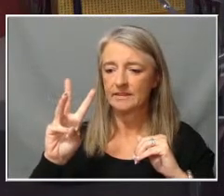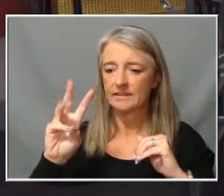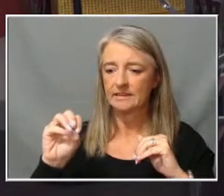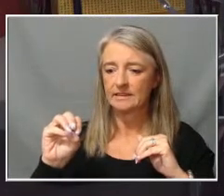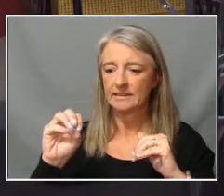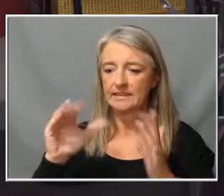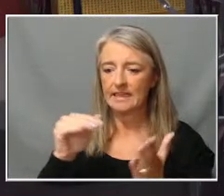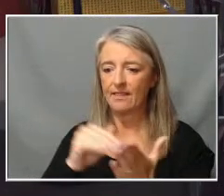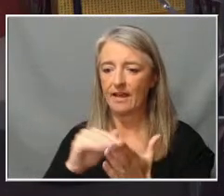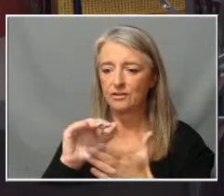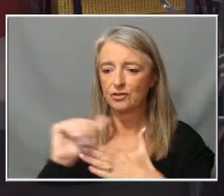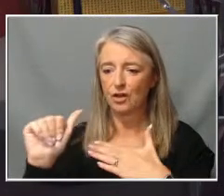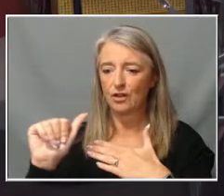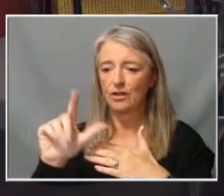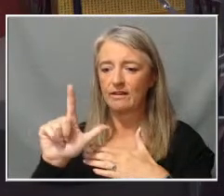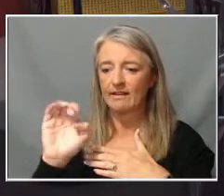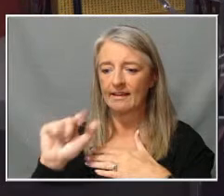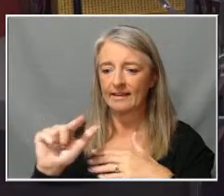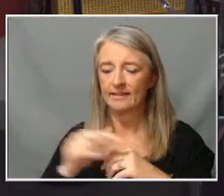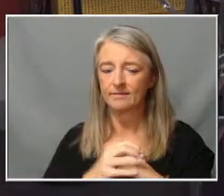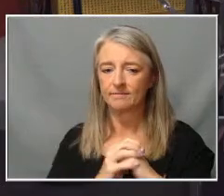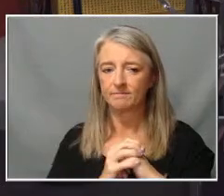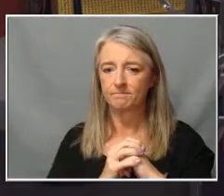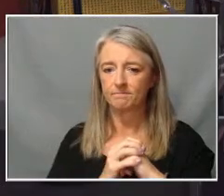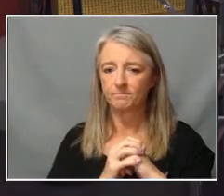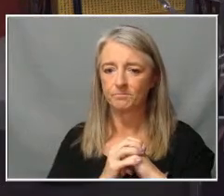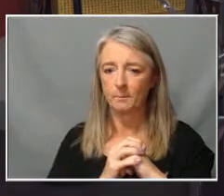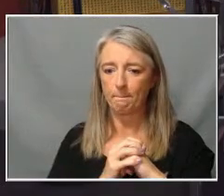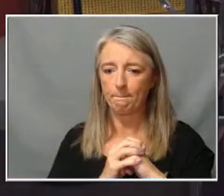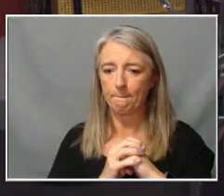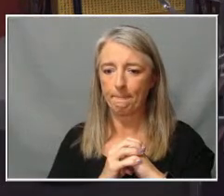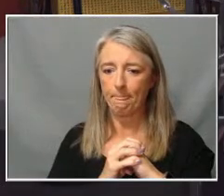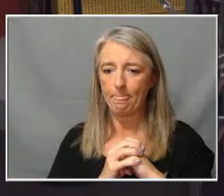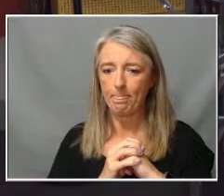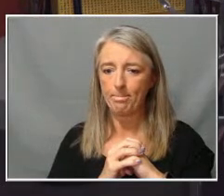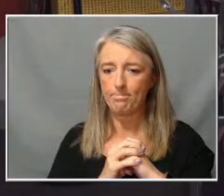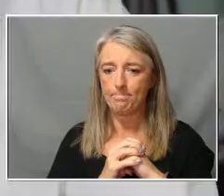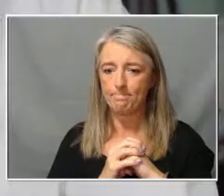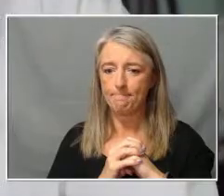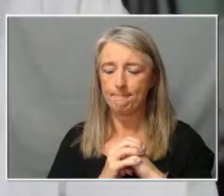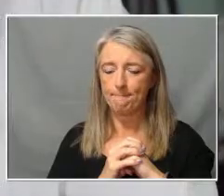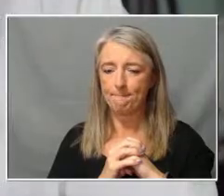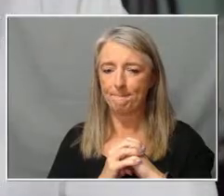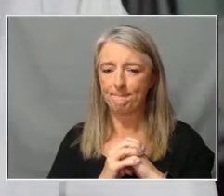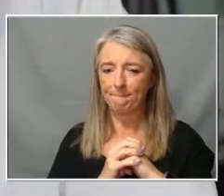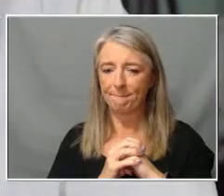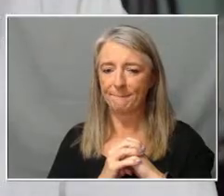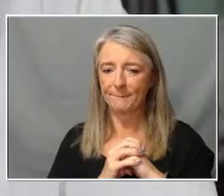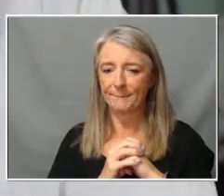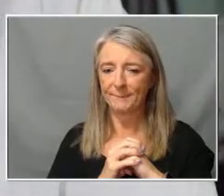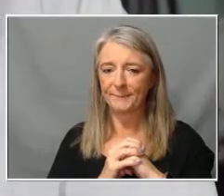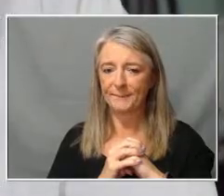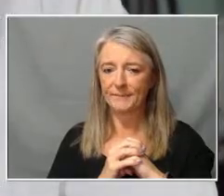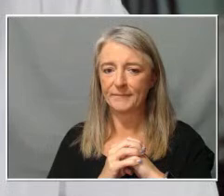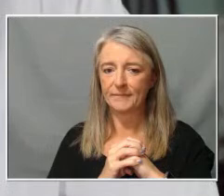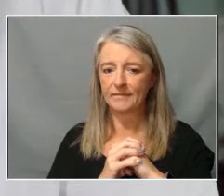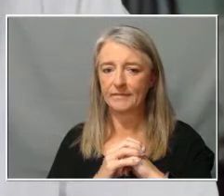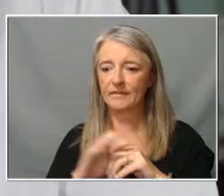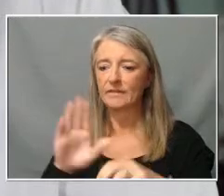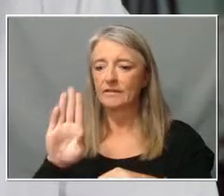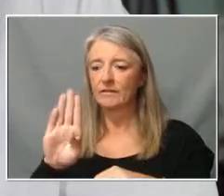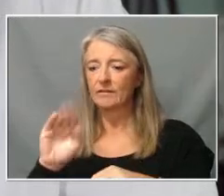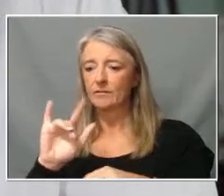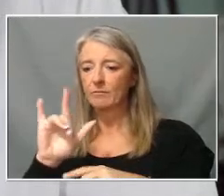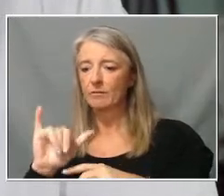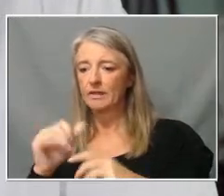$60,000 prosthesis. So. Okay. And I want to make a point here. This isn't Billy can drive a Honda, he